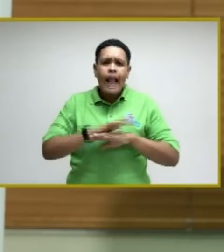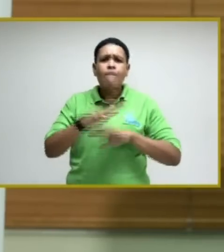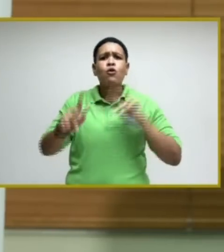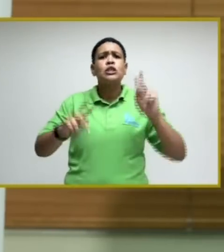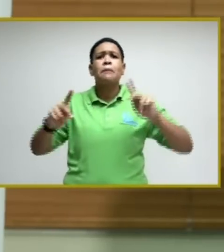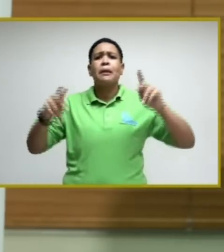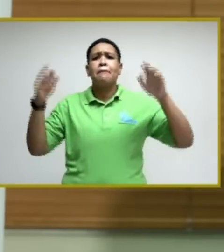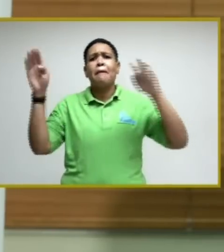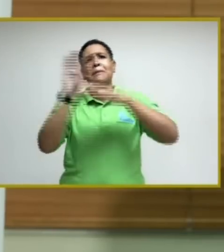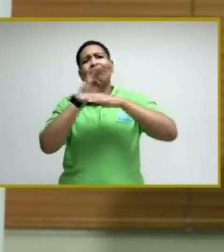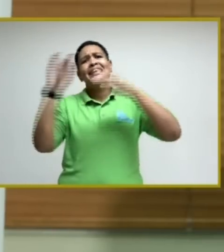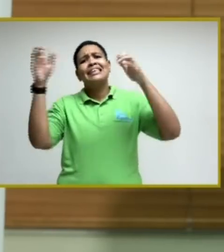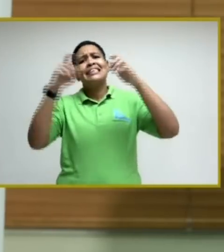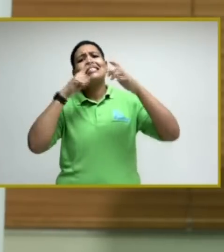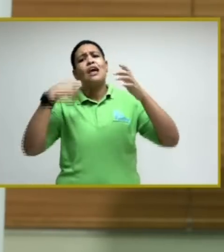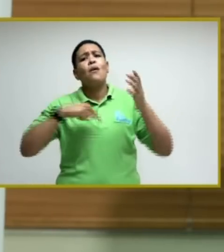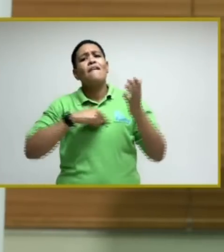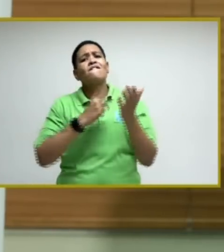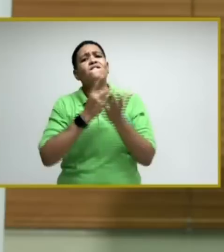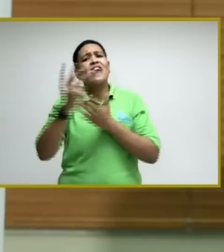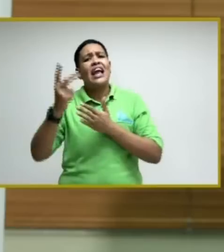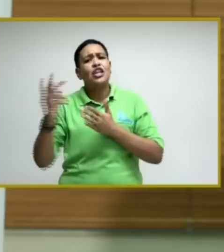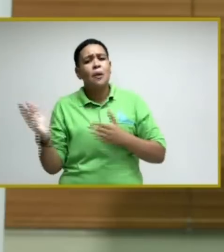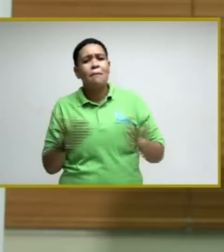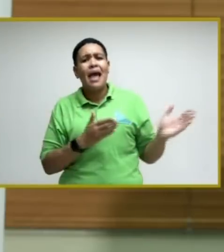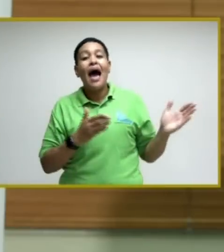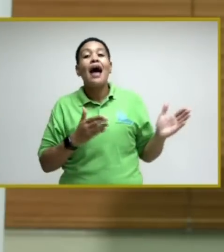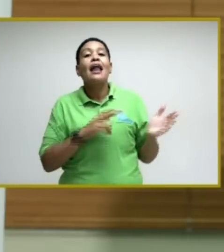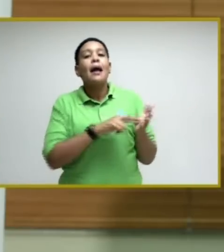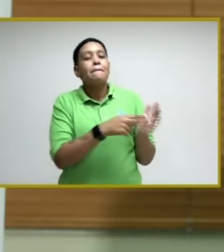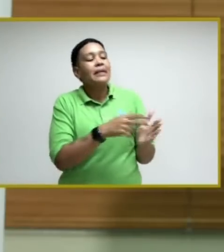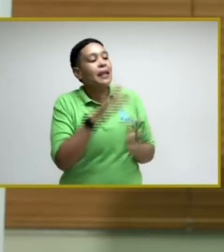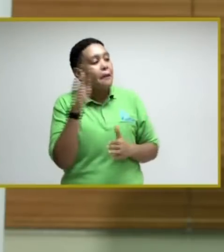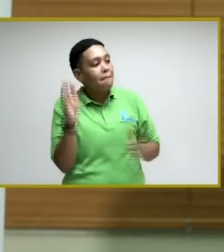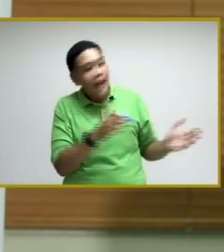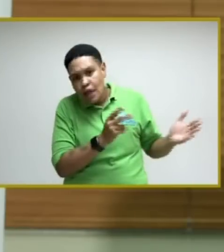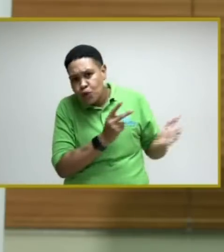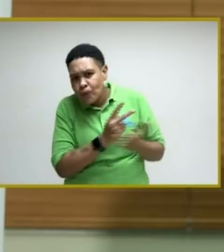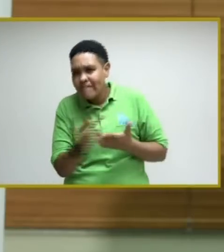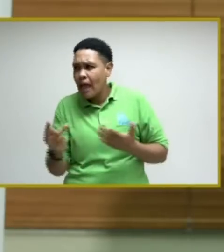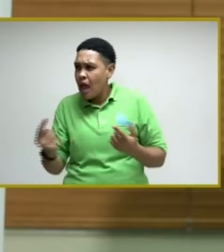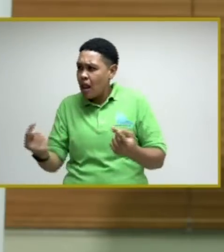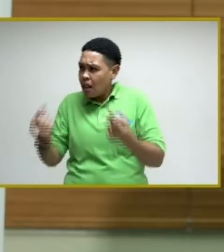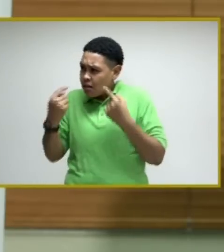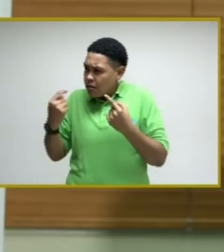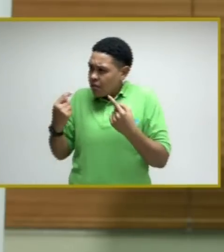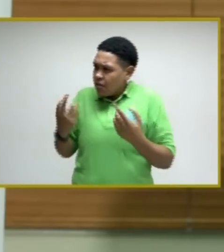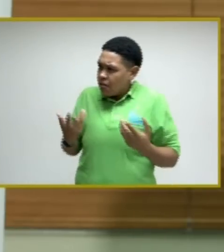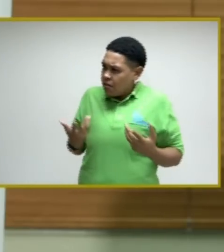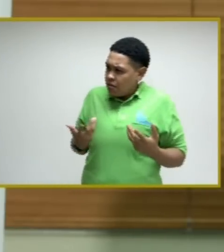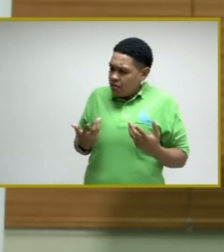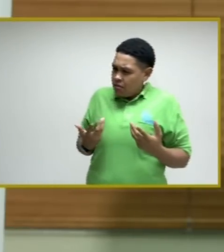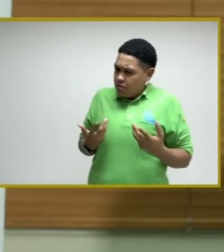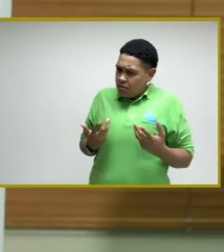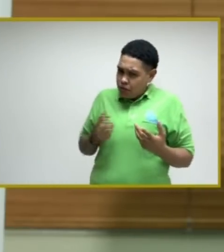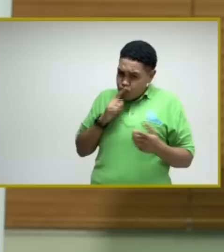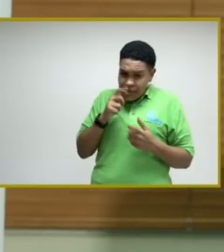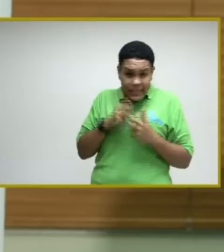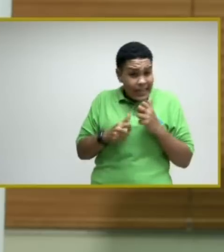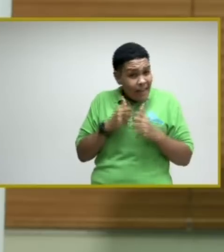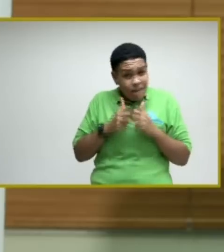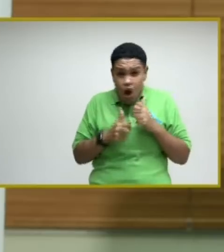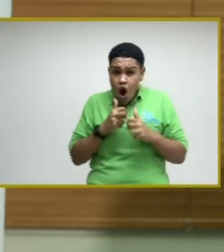as far as say we have failed to plan and therefore plan to fail. And it has been difficult. It has been difficult